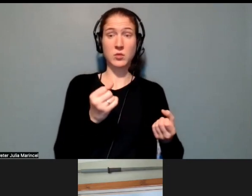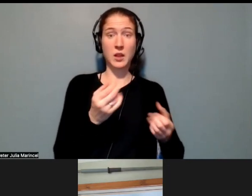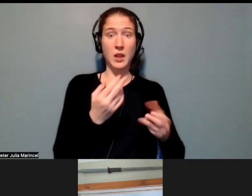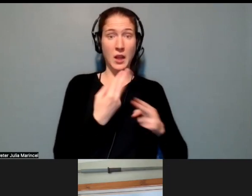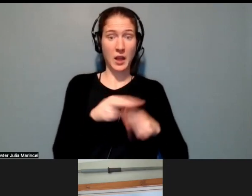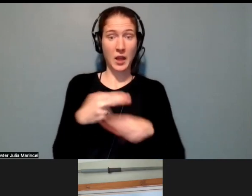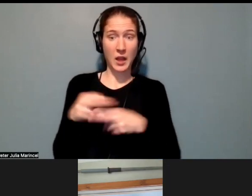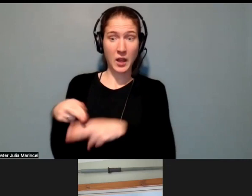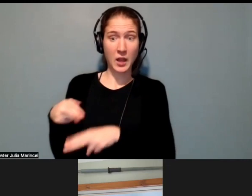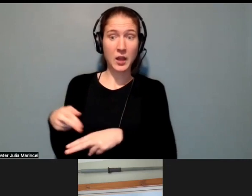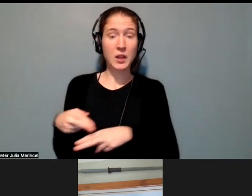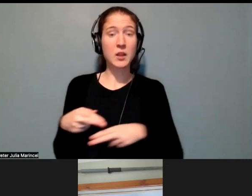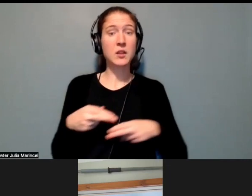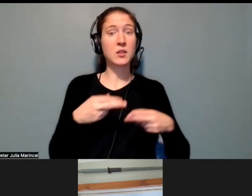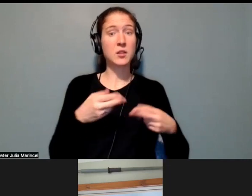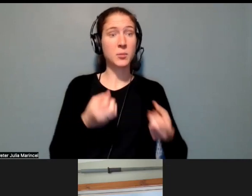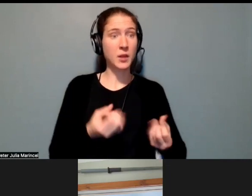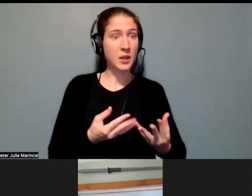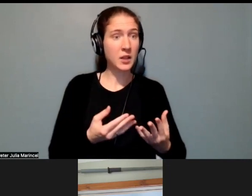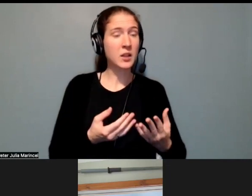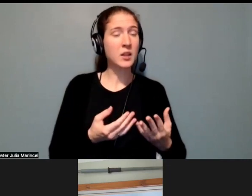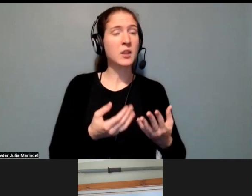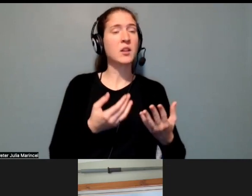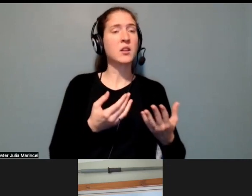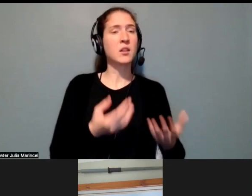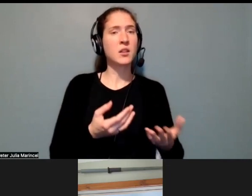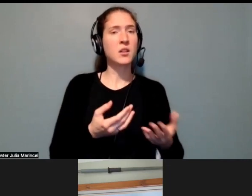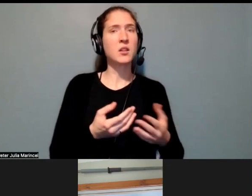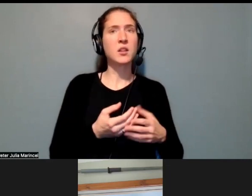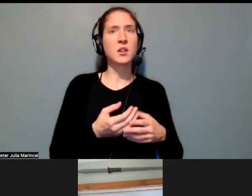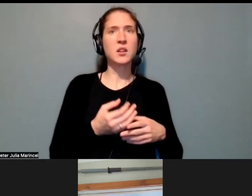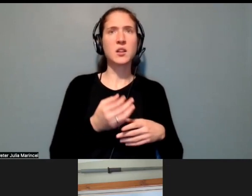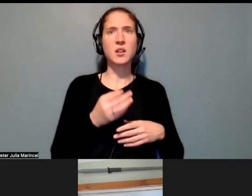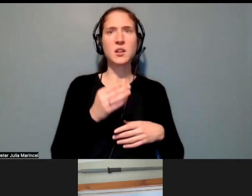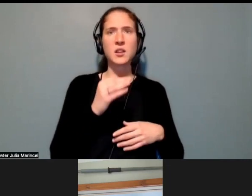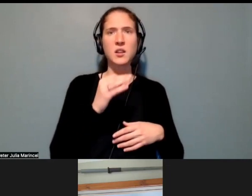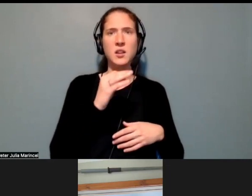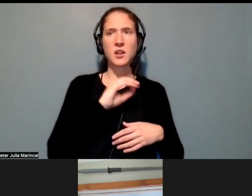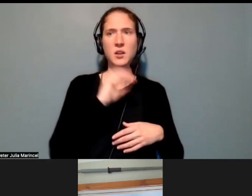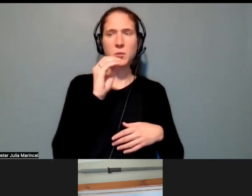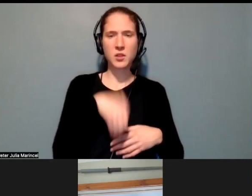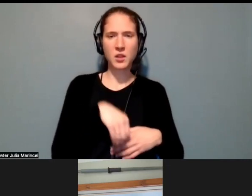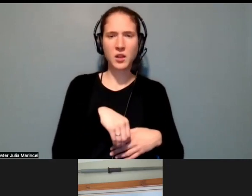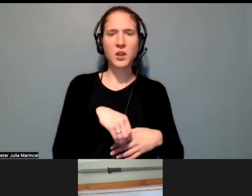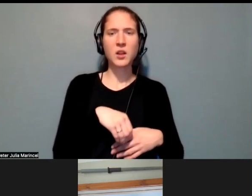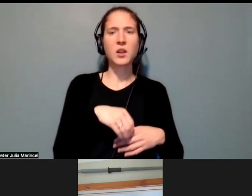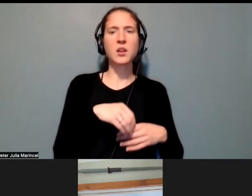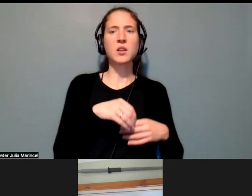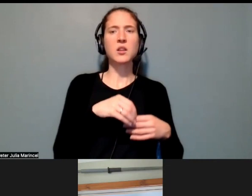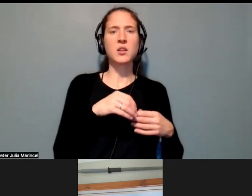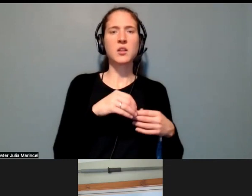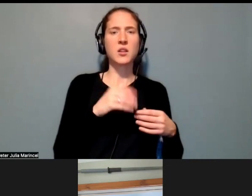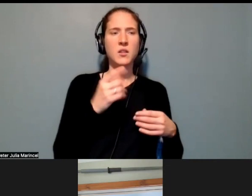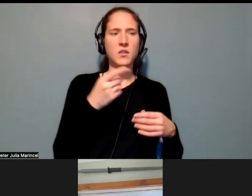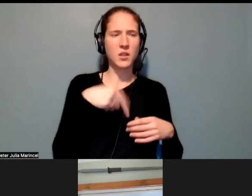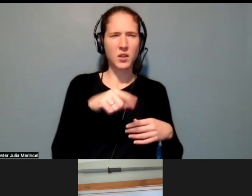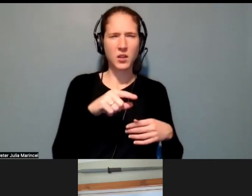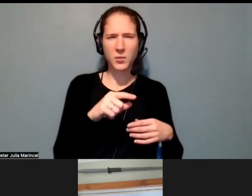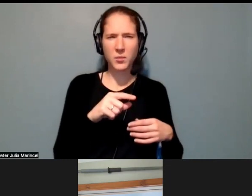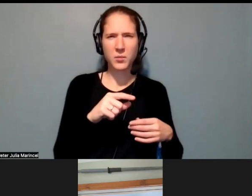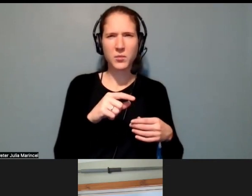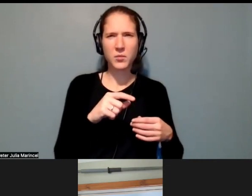then even the hatchlings is the same thing, all that energy goes back into that specific system, and so all those animals rely on